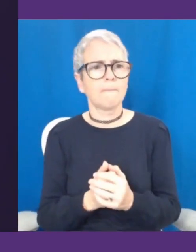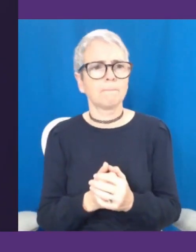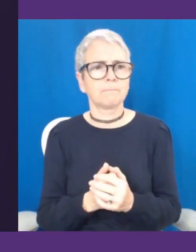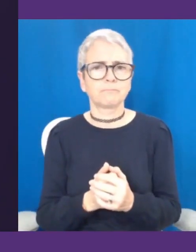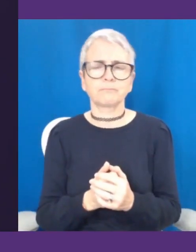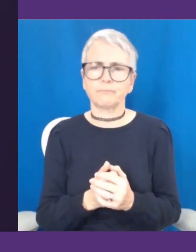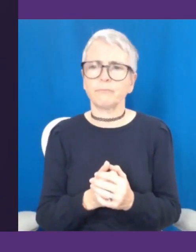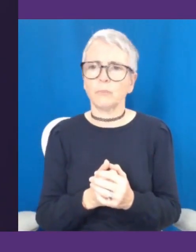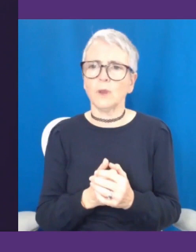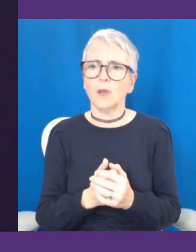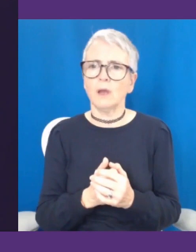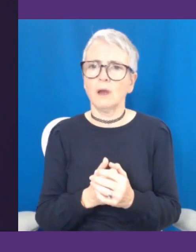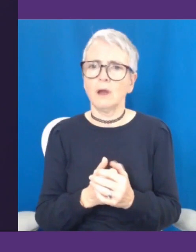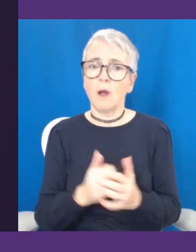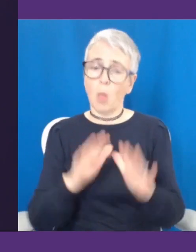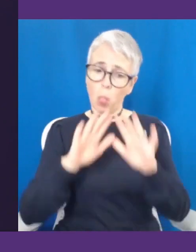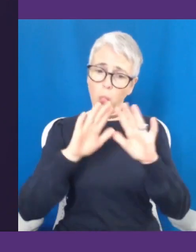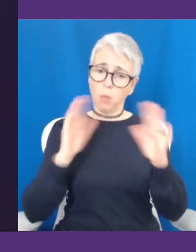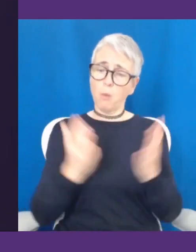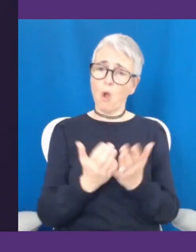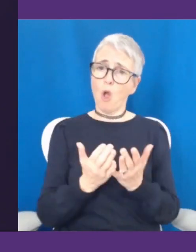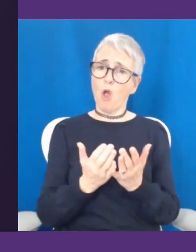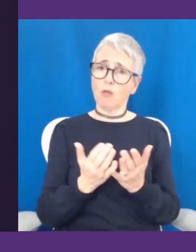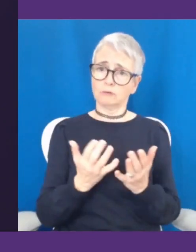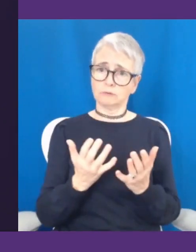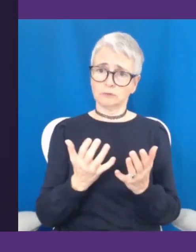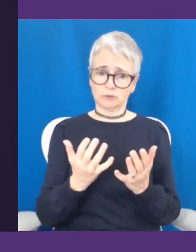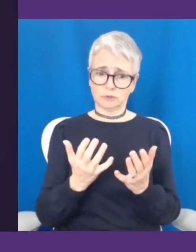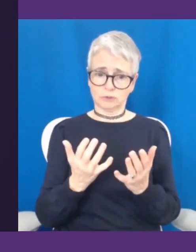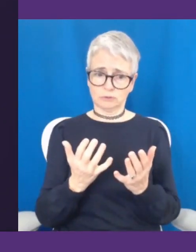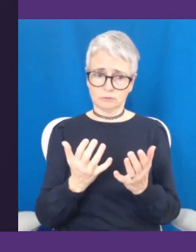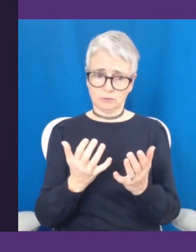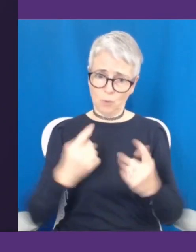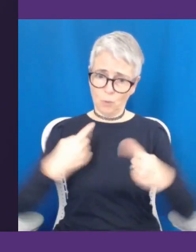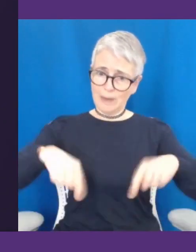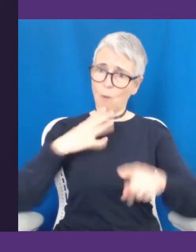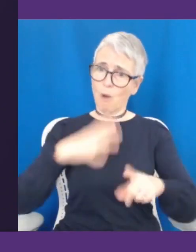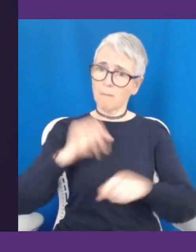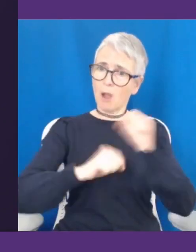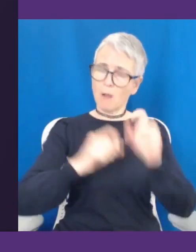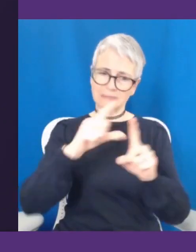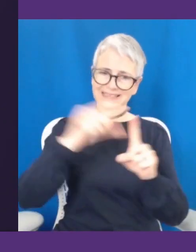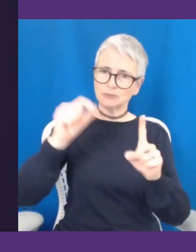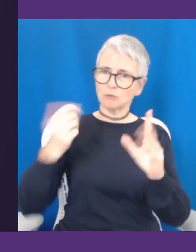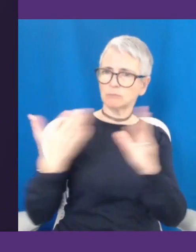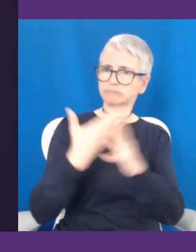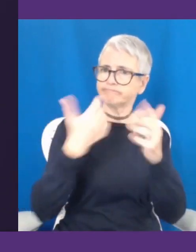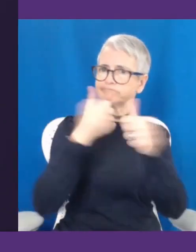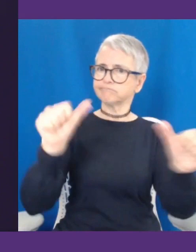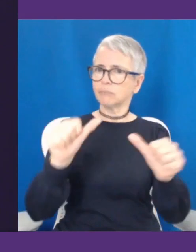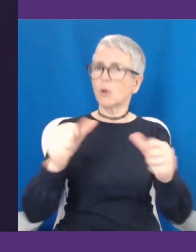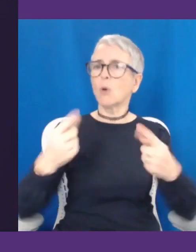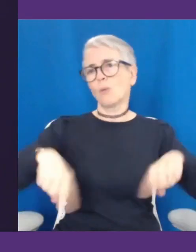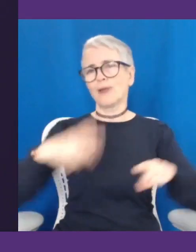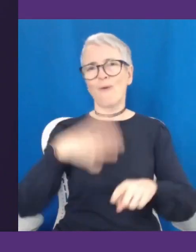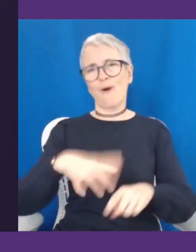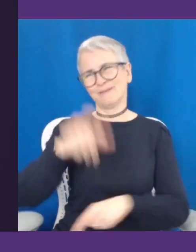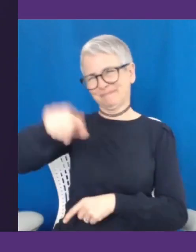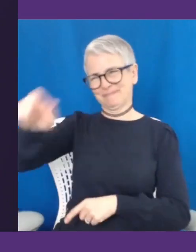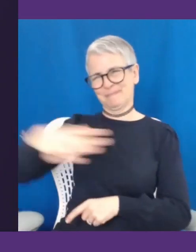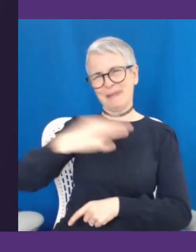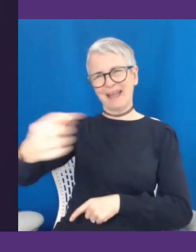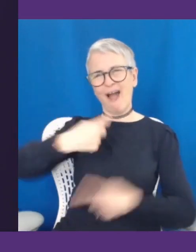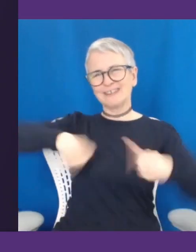vision. We want to be the world's most digitally accessible bank. And to be really explicit, we want to be the bank of choice for disabled and neurodiverse customers. And we want to be